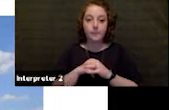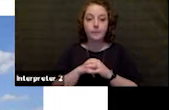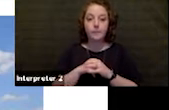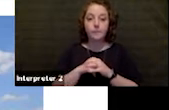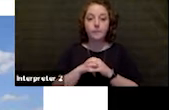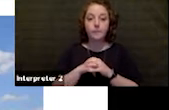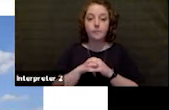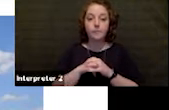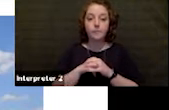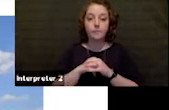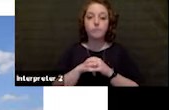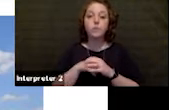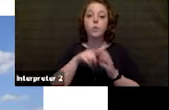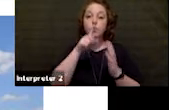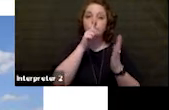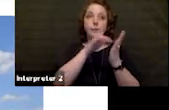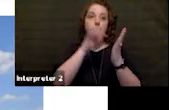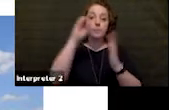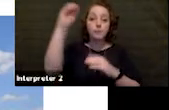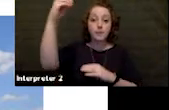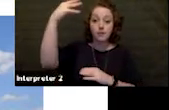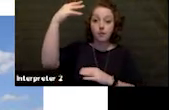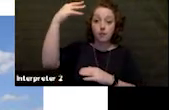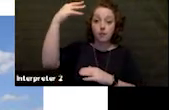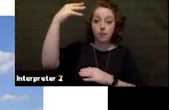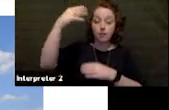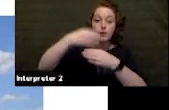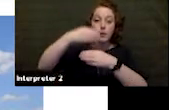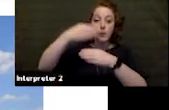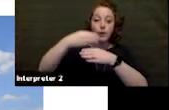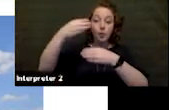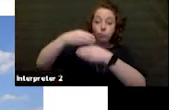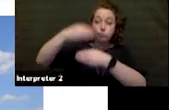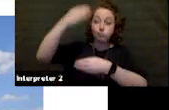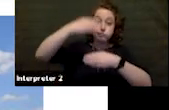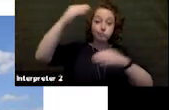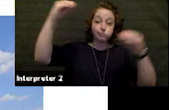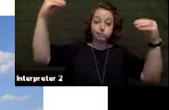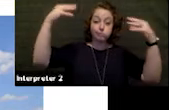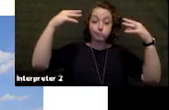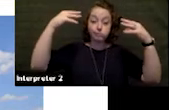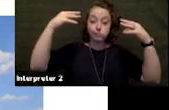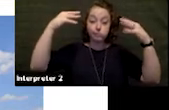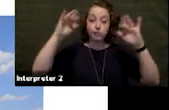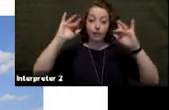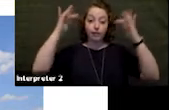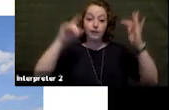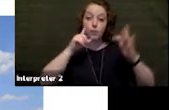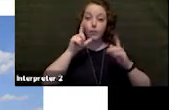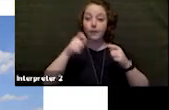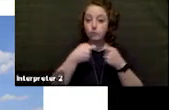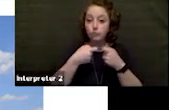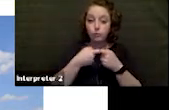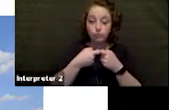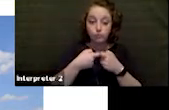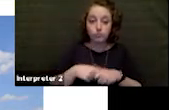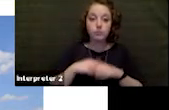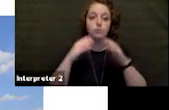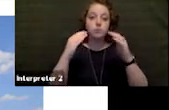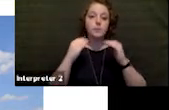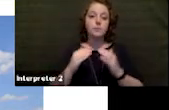daylight and do some more unique things to really bring daylight into the campus. You'll see higher performing finishes such